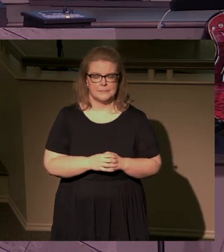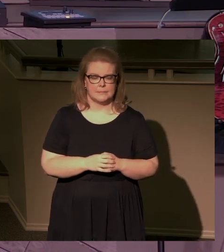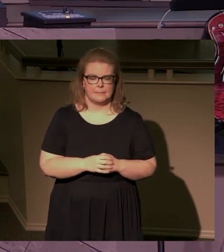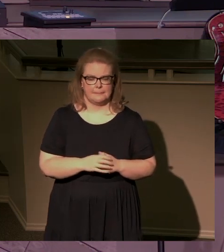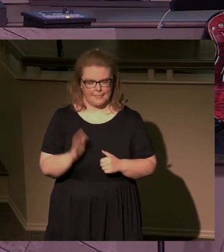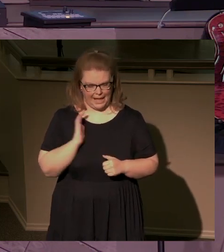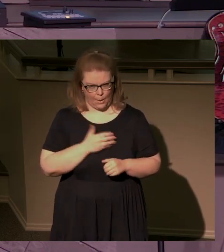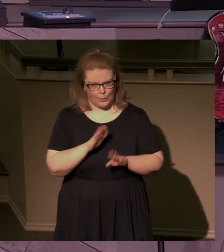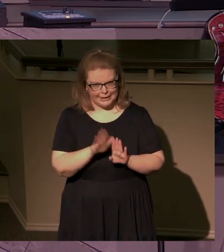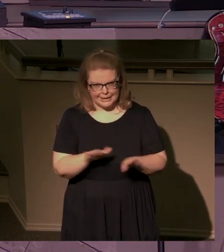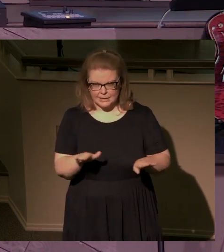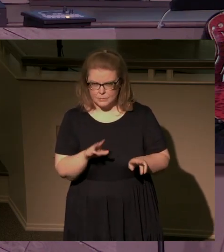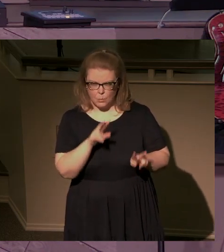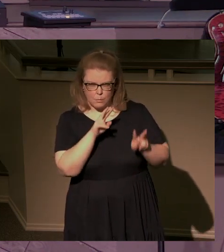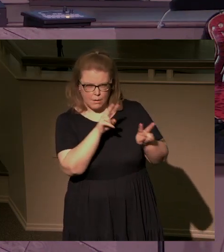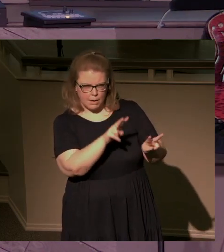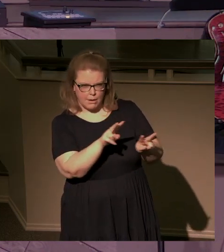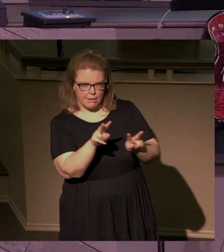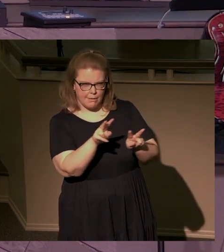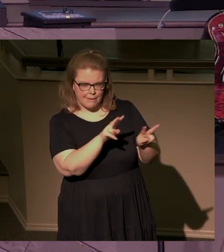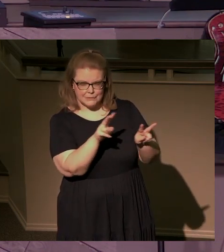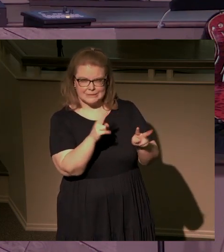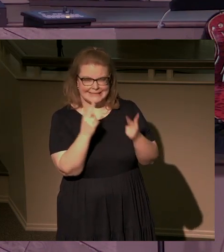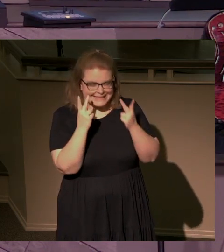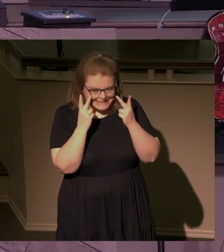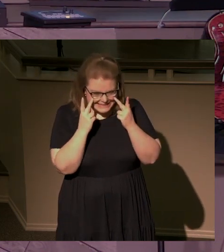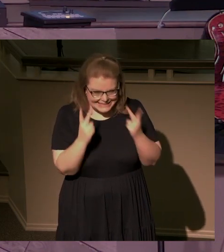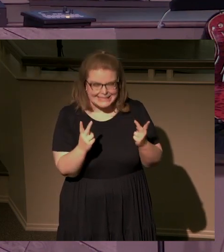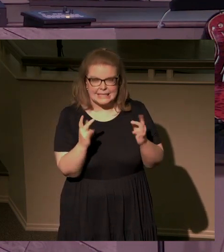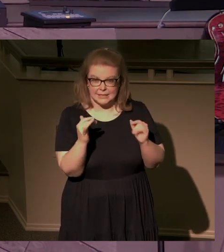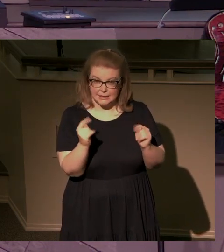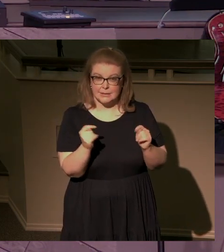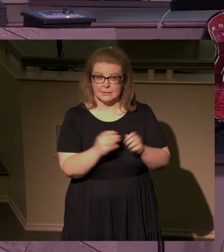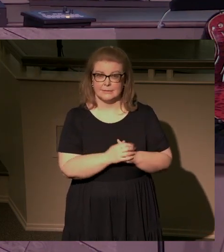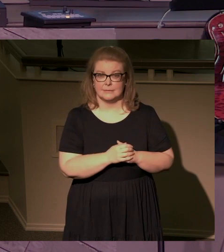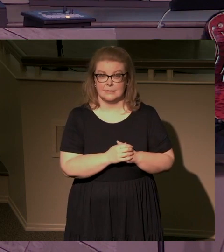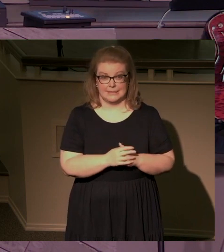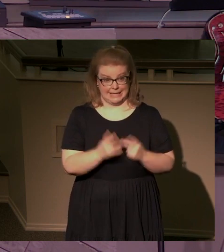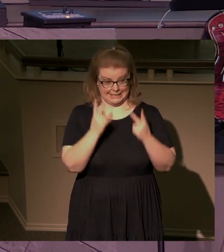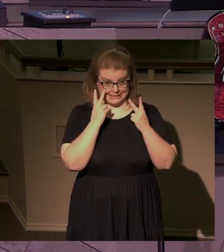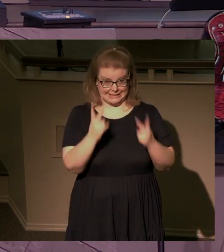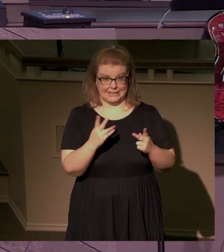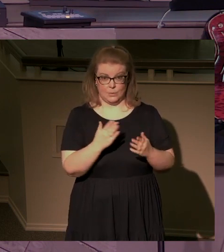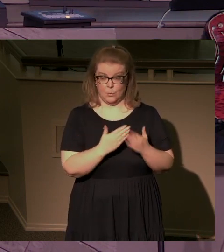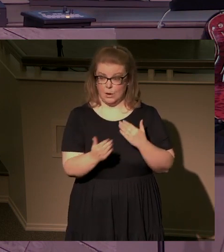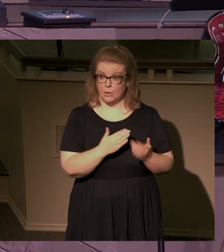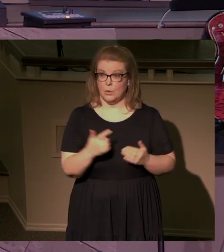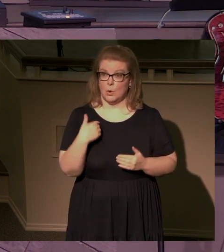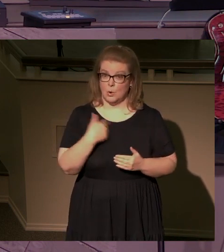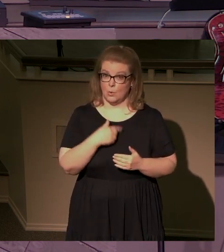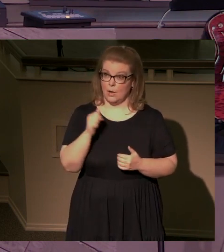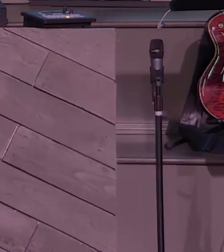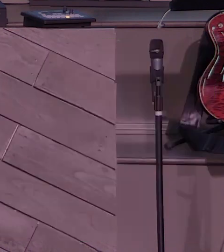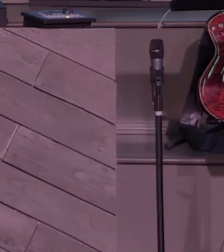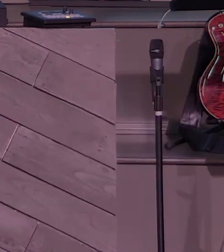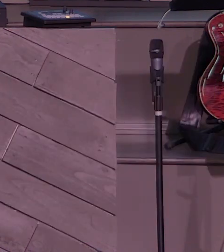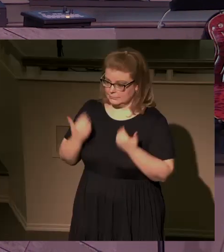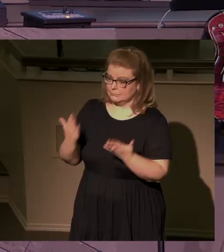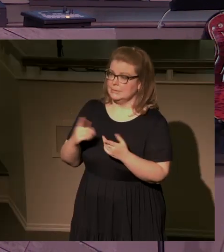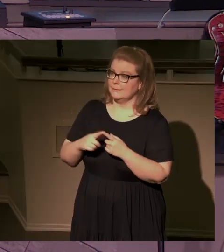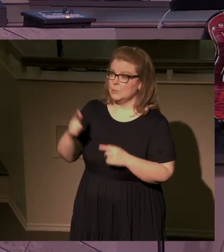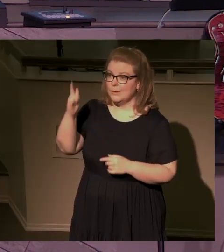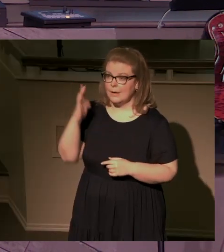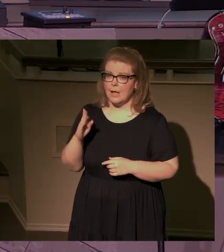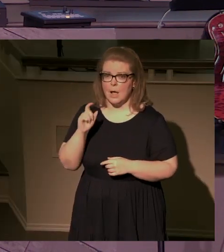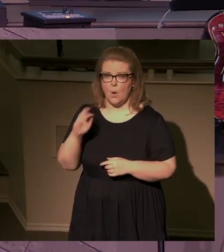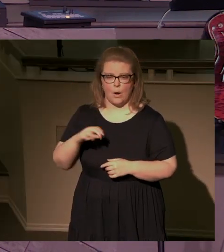Our kids watch us, they see us, and they see whether we are mutually submissive to God or not.